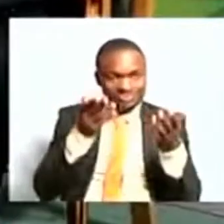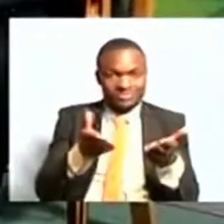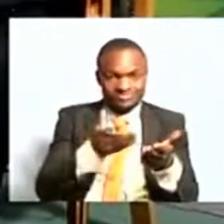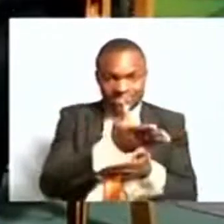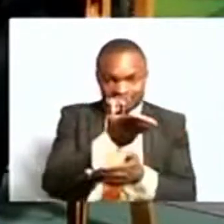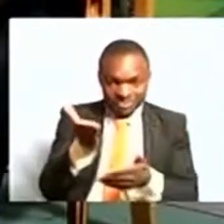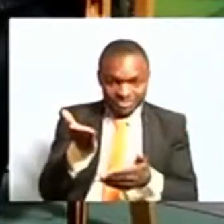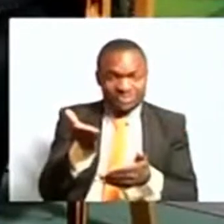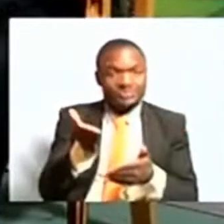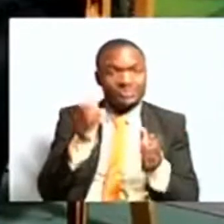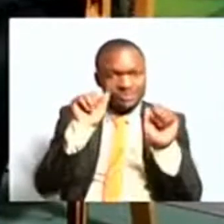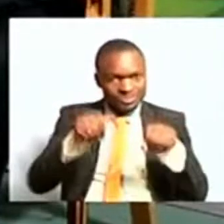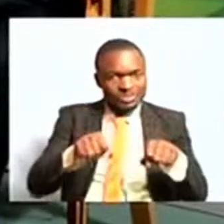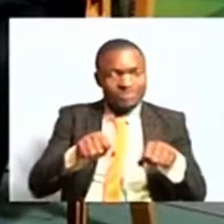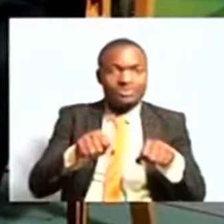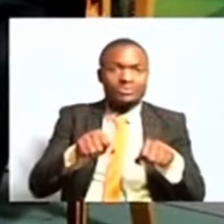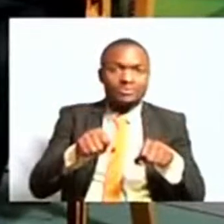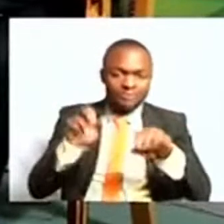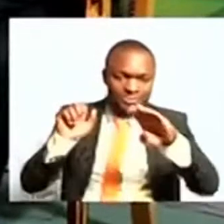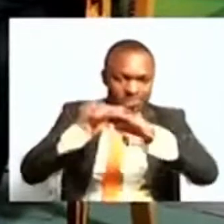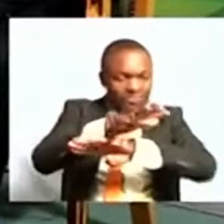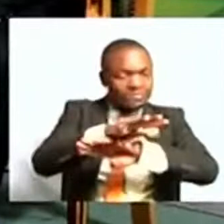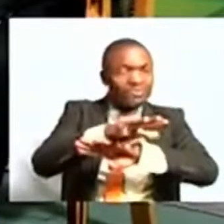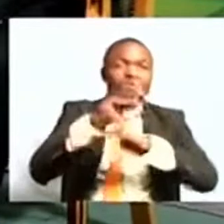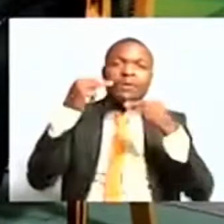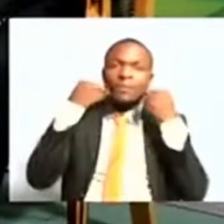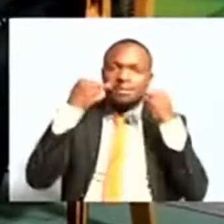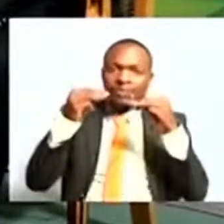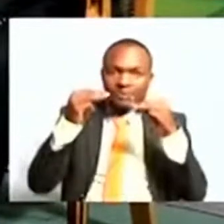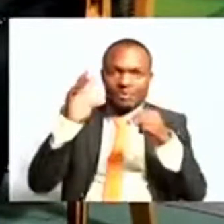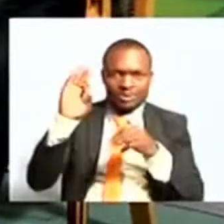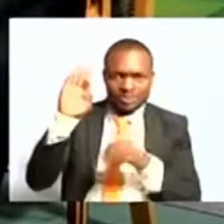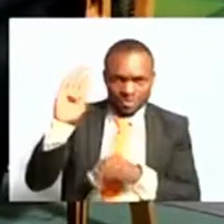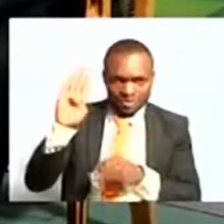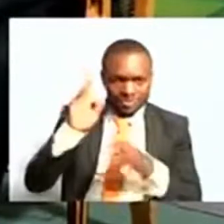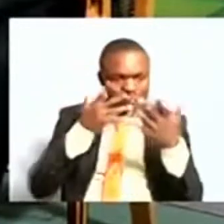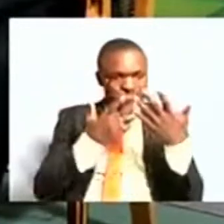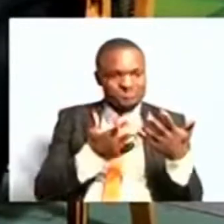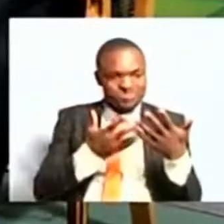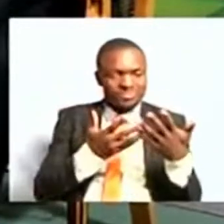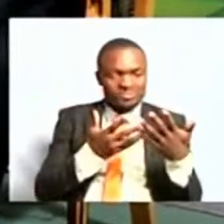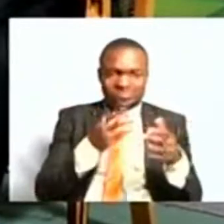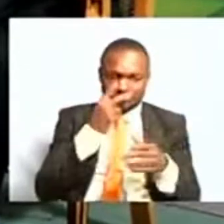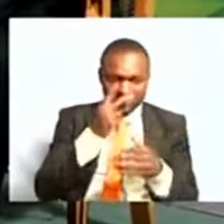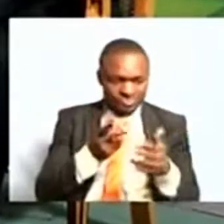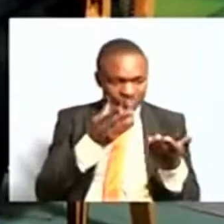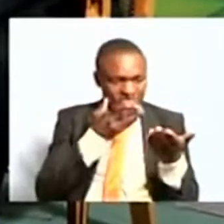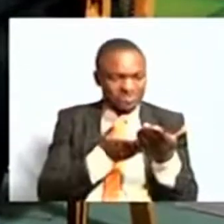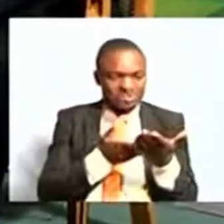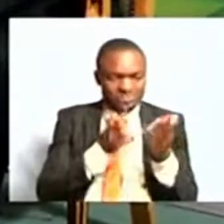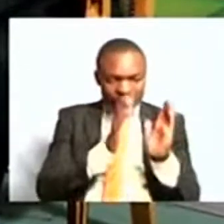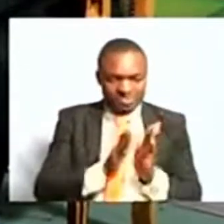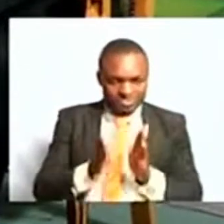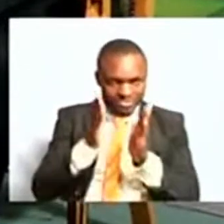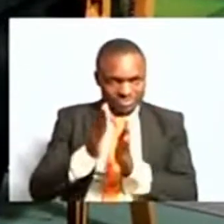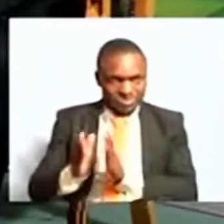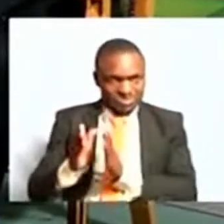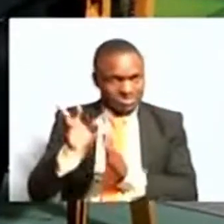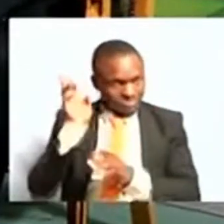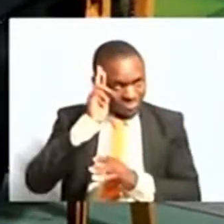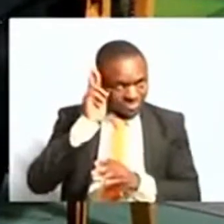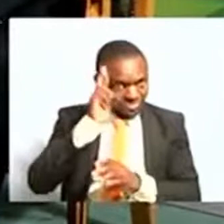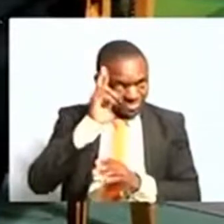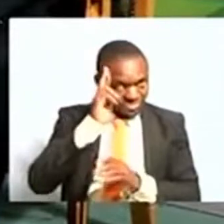are the platforms, and of course you can drop a message on our Facebook page as we look at these preparations and